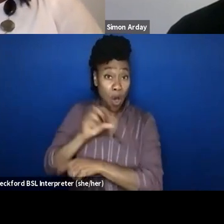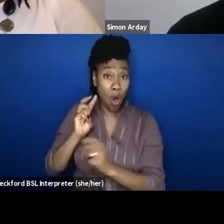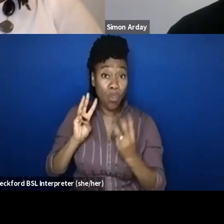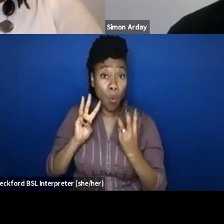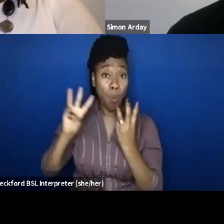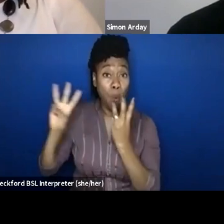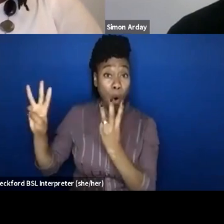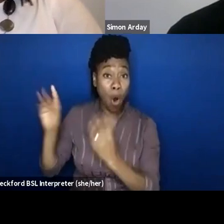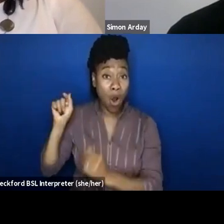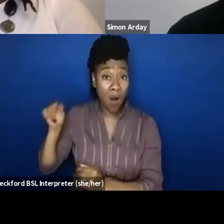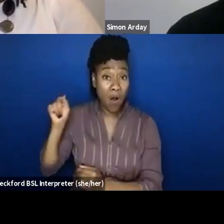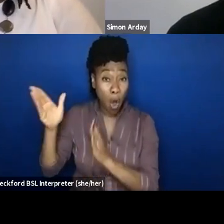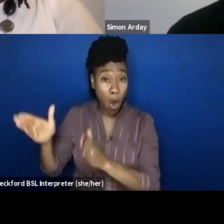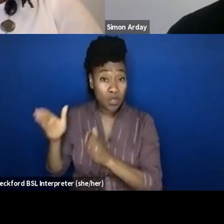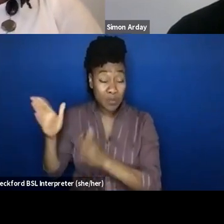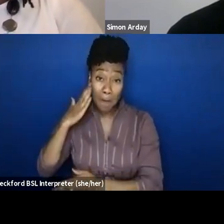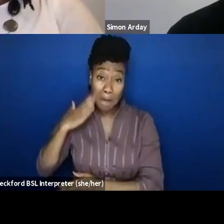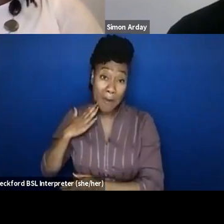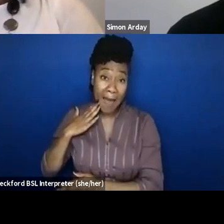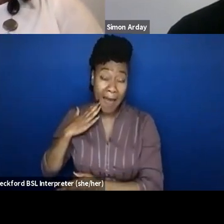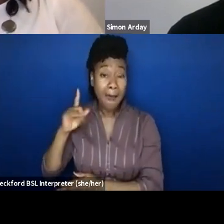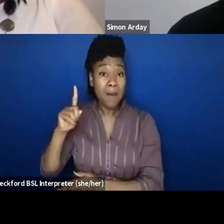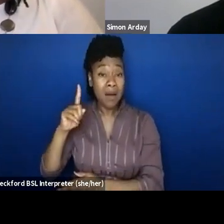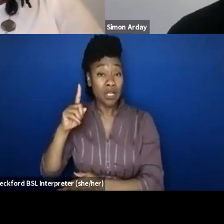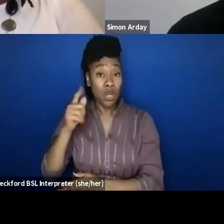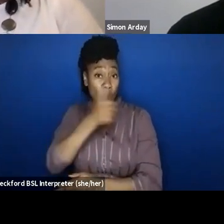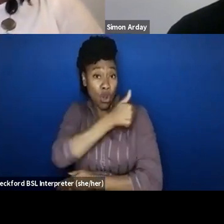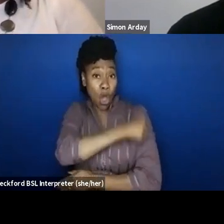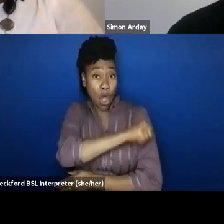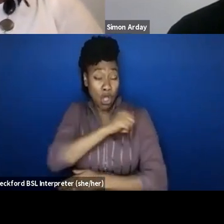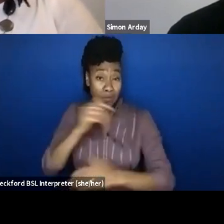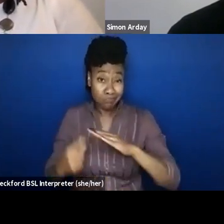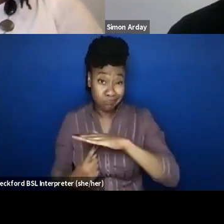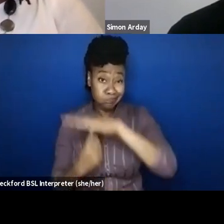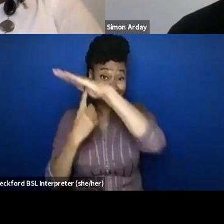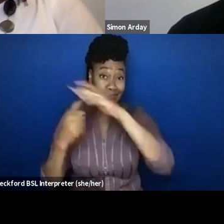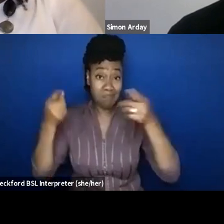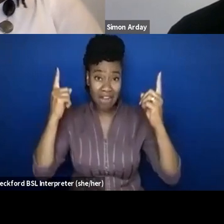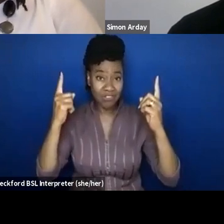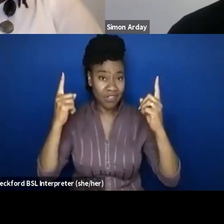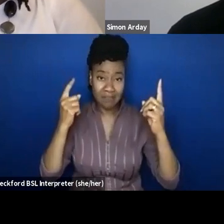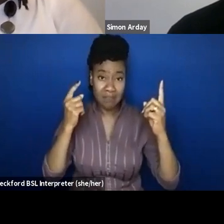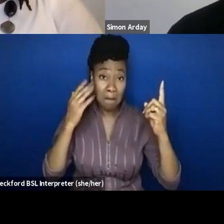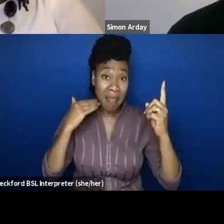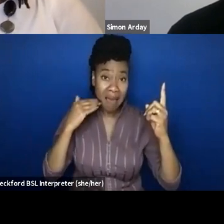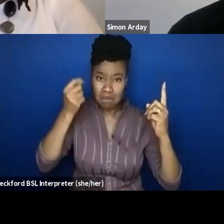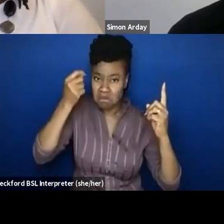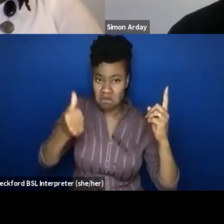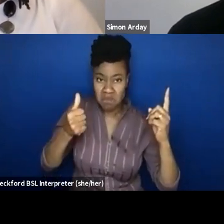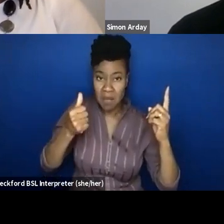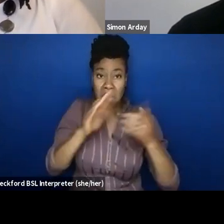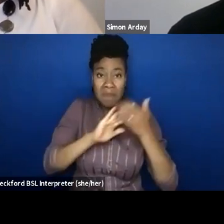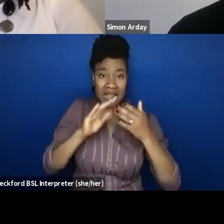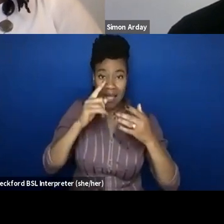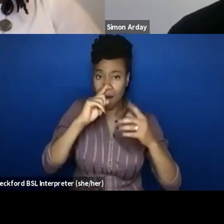senior nurses who were Black and who were in a position to influence the quality of care that you were